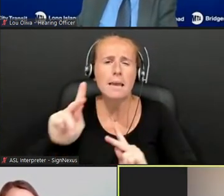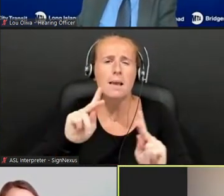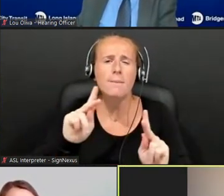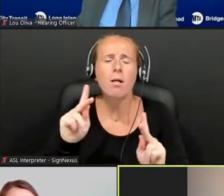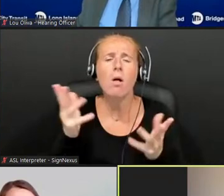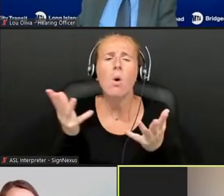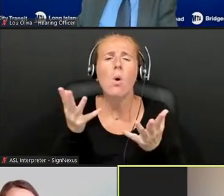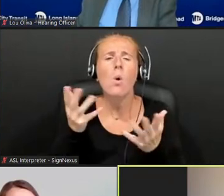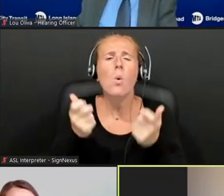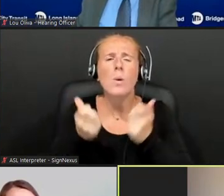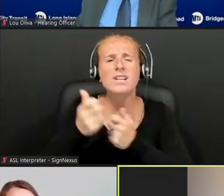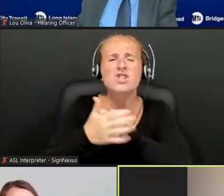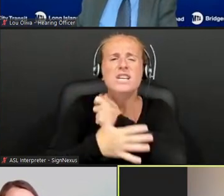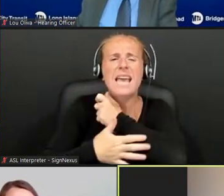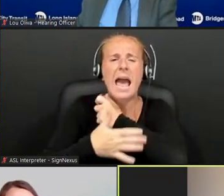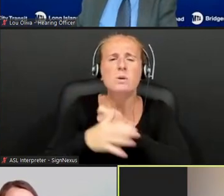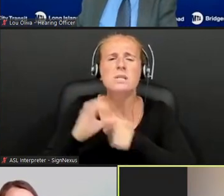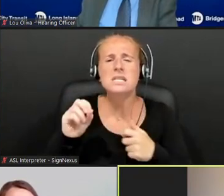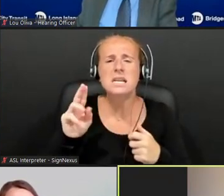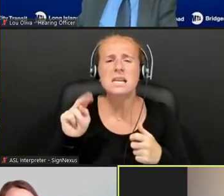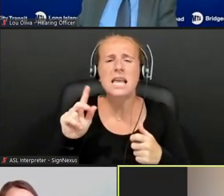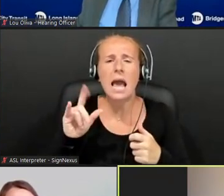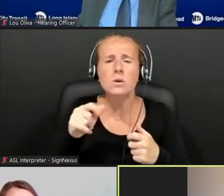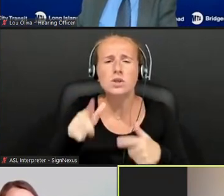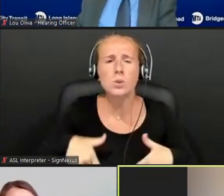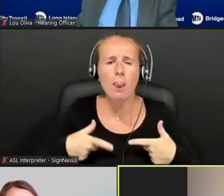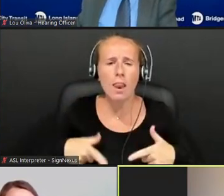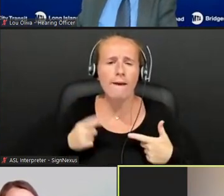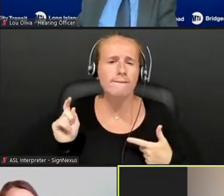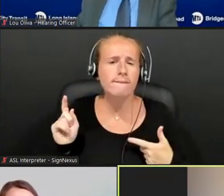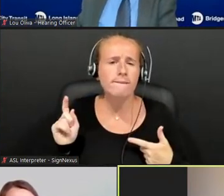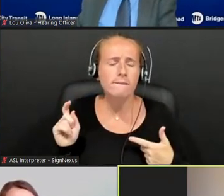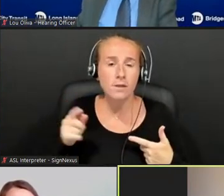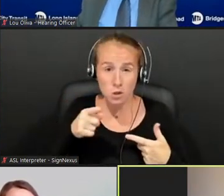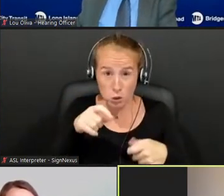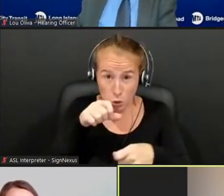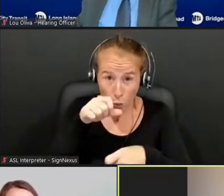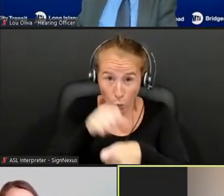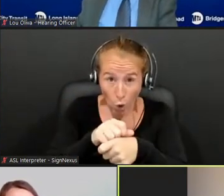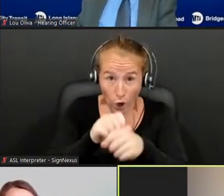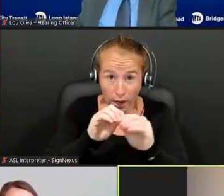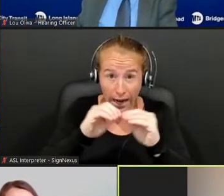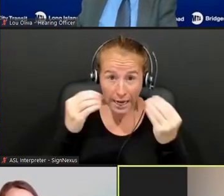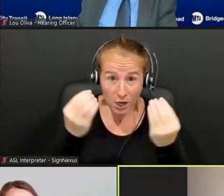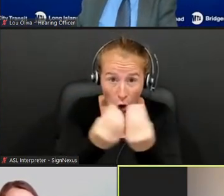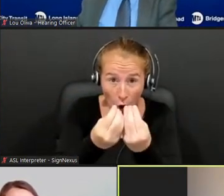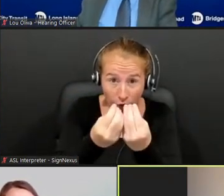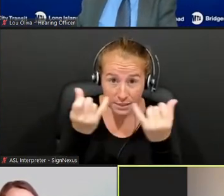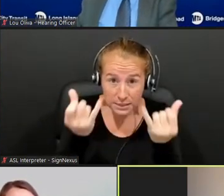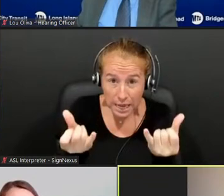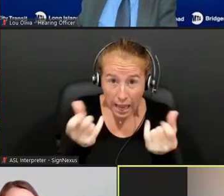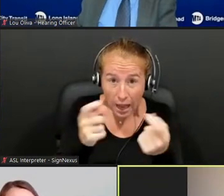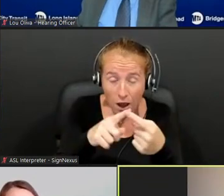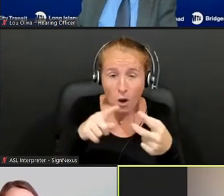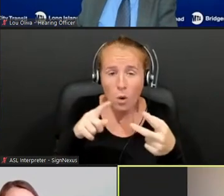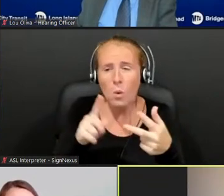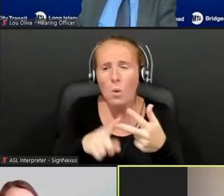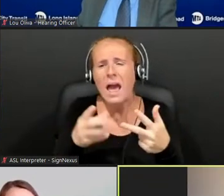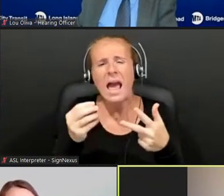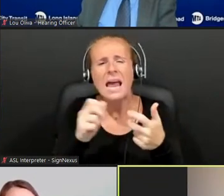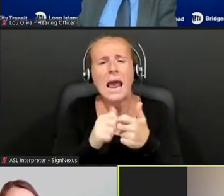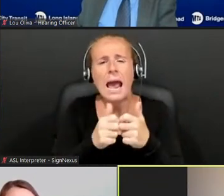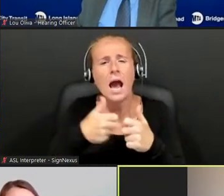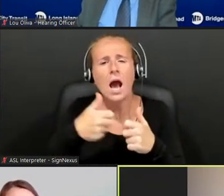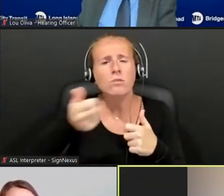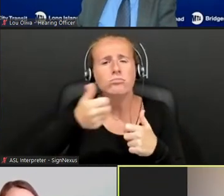what county you live in whether you work in an office currently and how you get